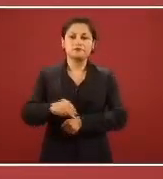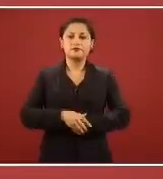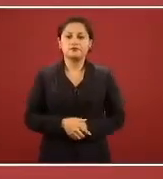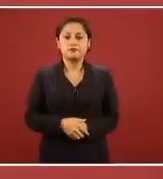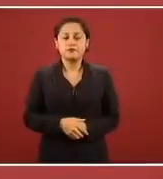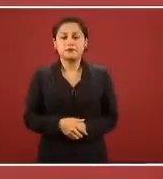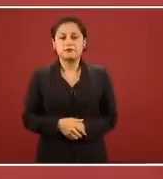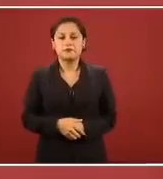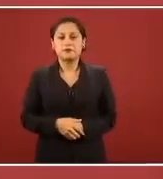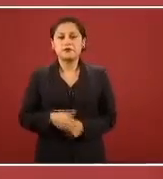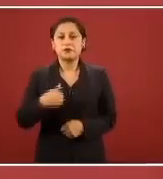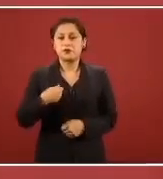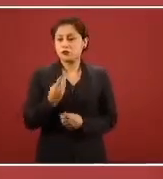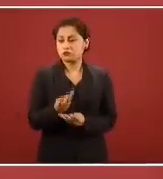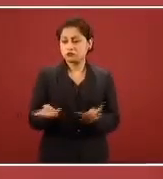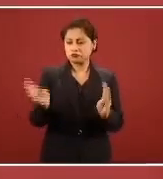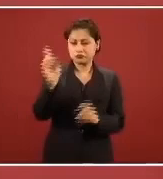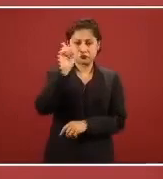respeto a las mujeres.